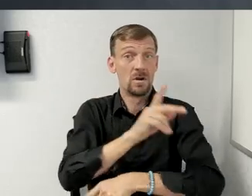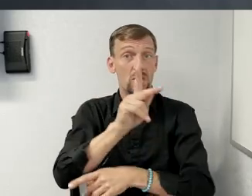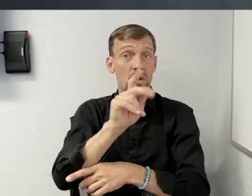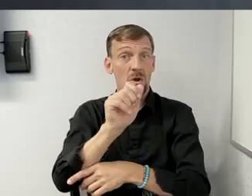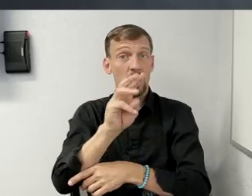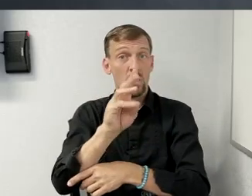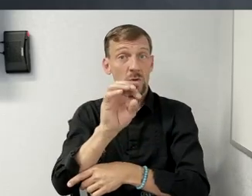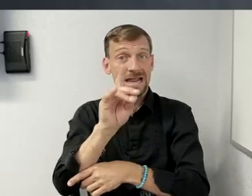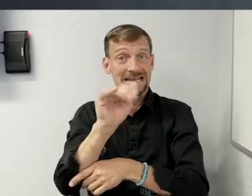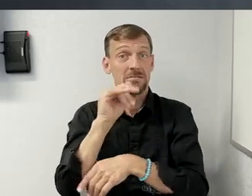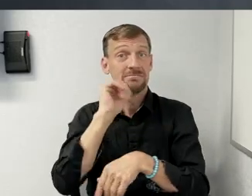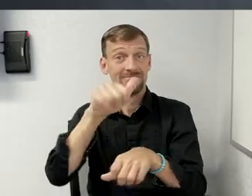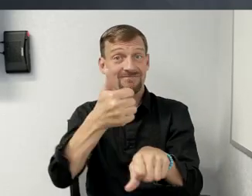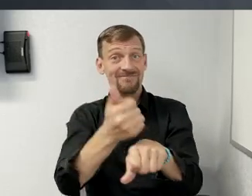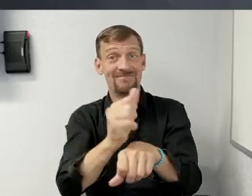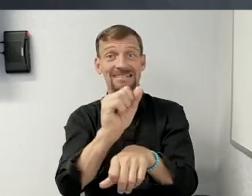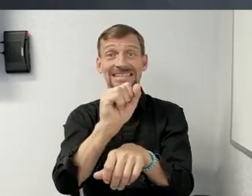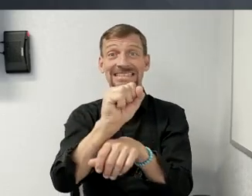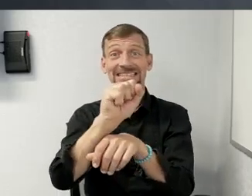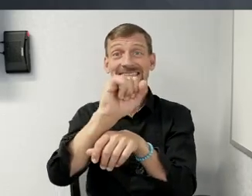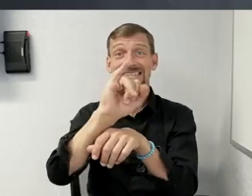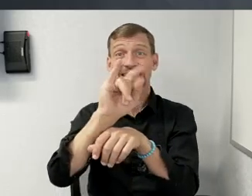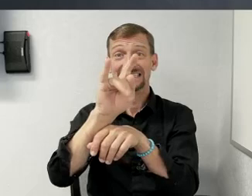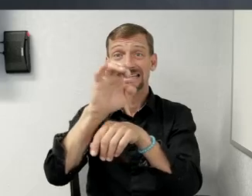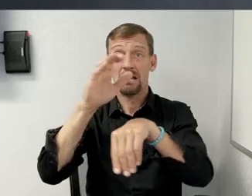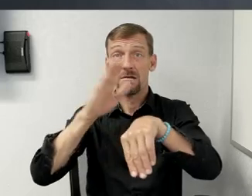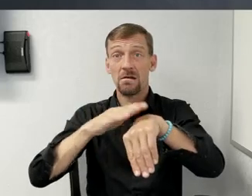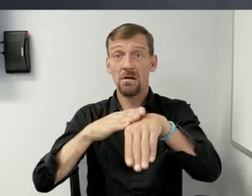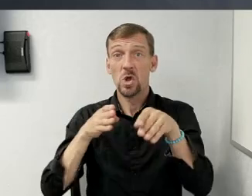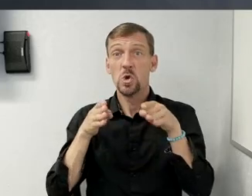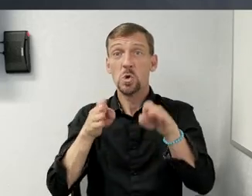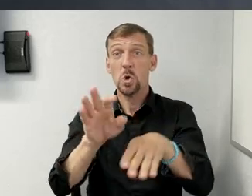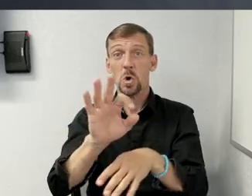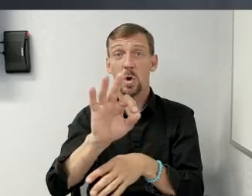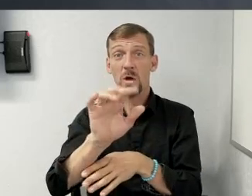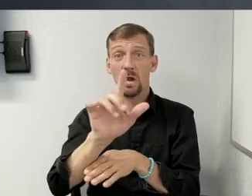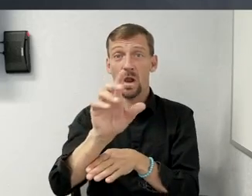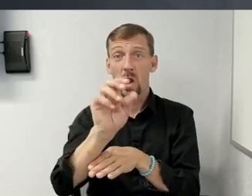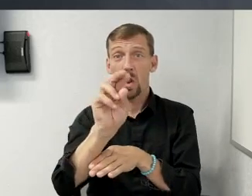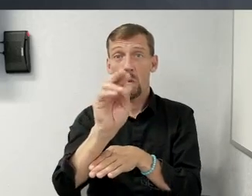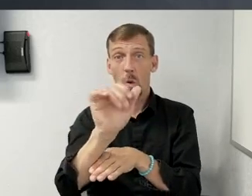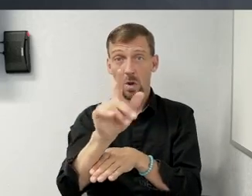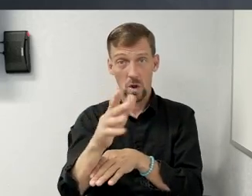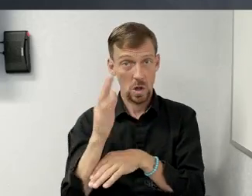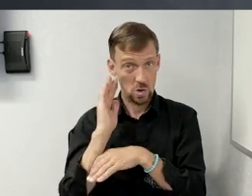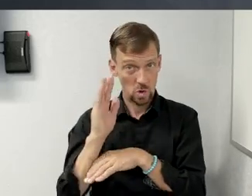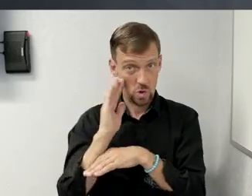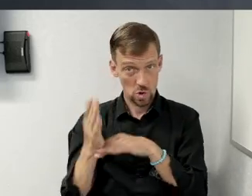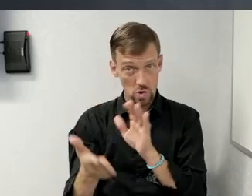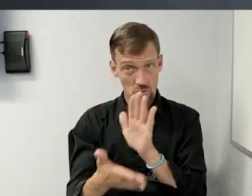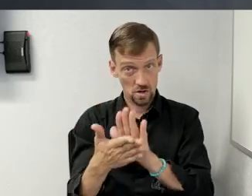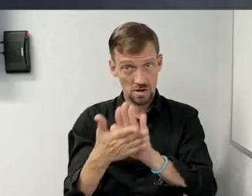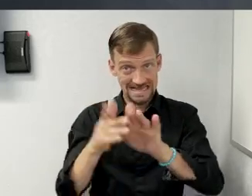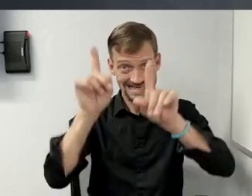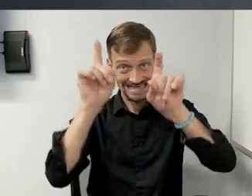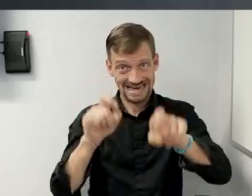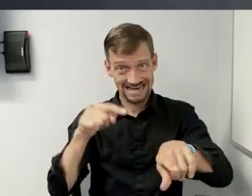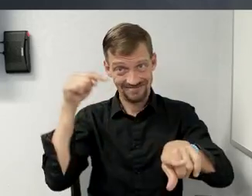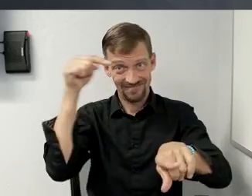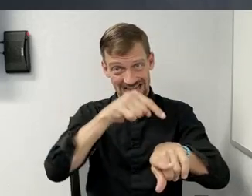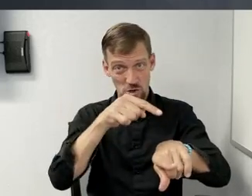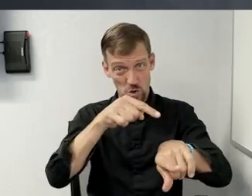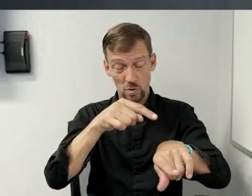specimen collection site on Floral, and then we will run the test on our platform. So with